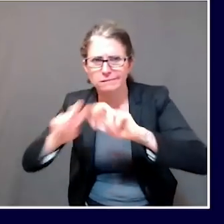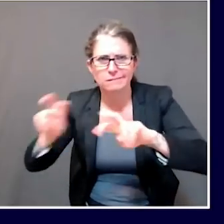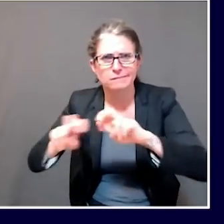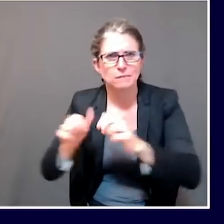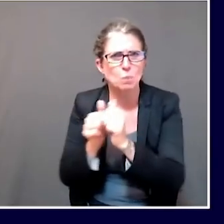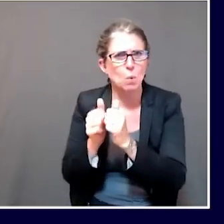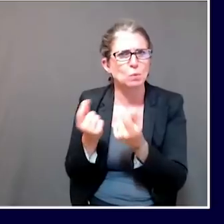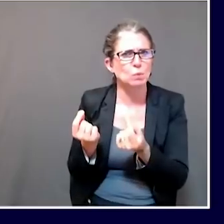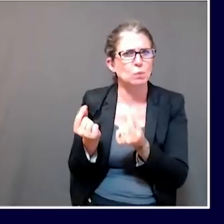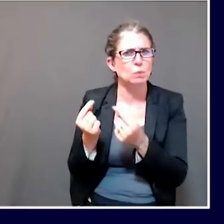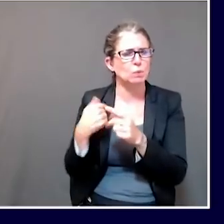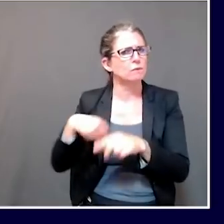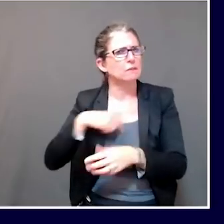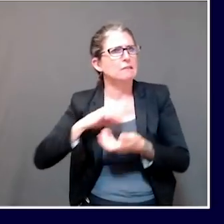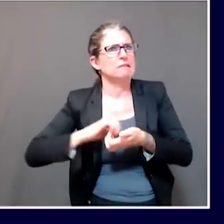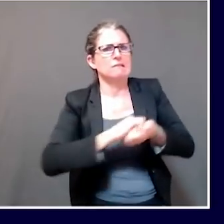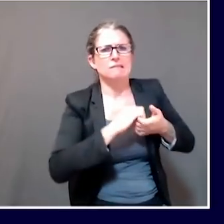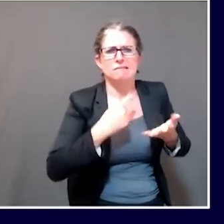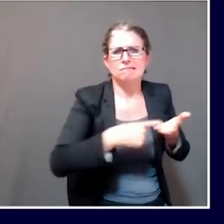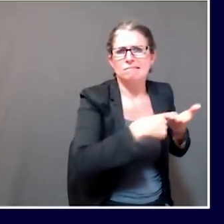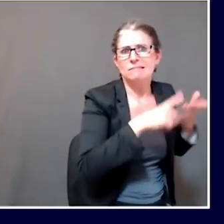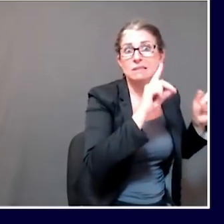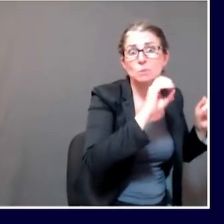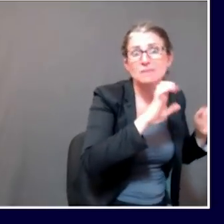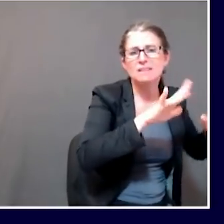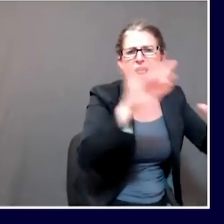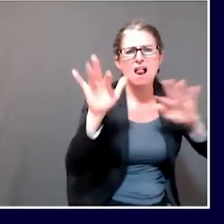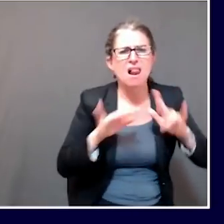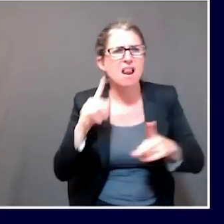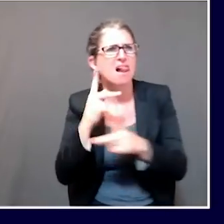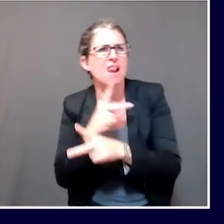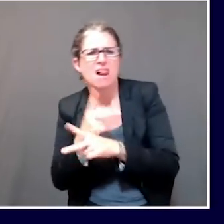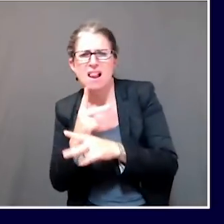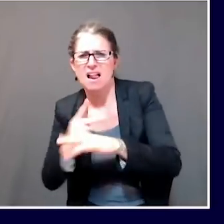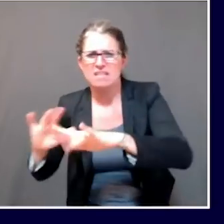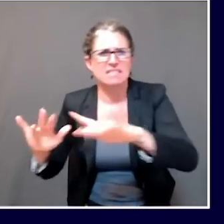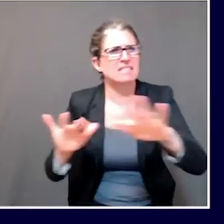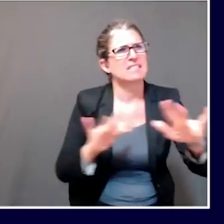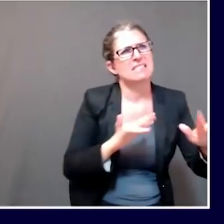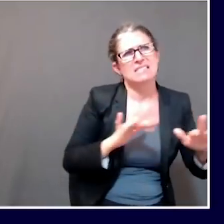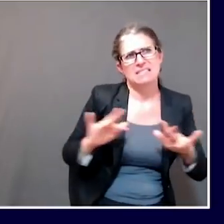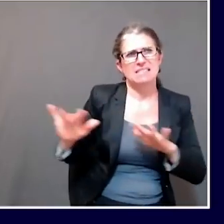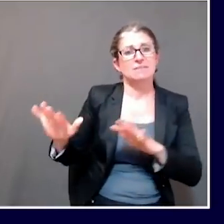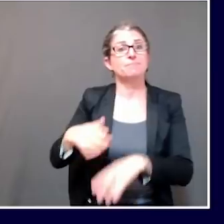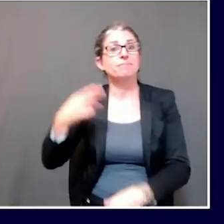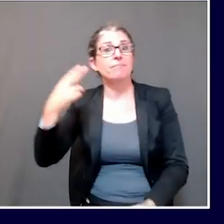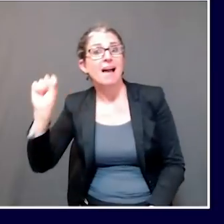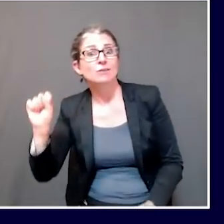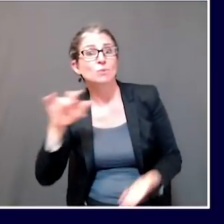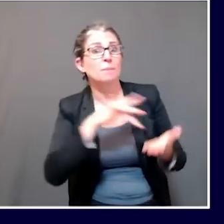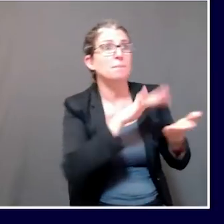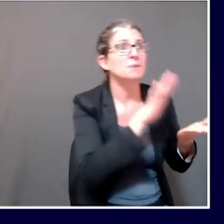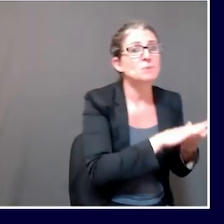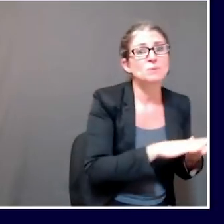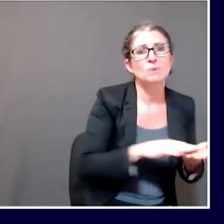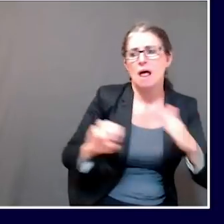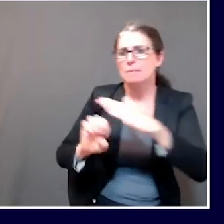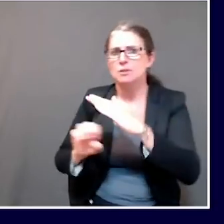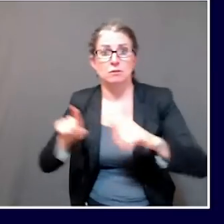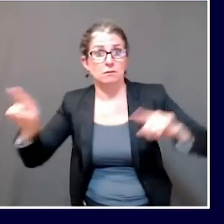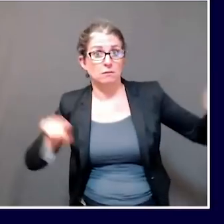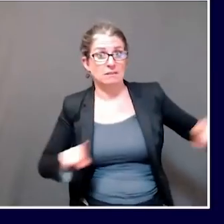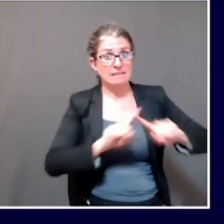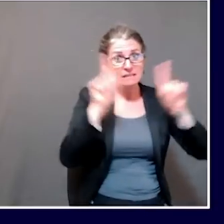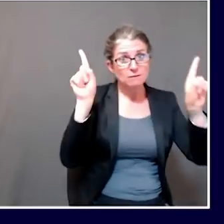and regulate after school sports at the high school, middle school, elementary school level. Ultimately,